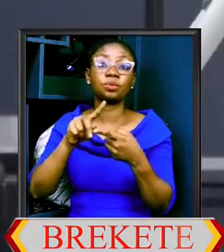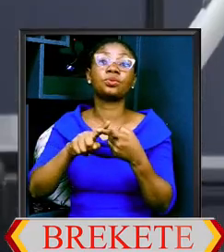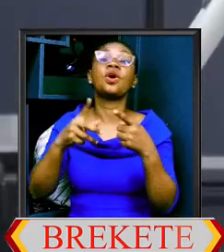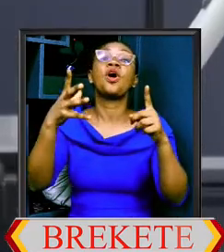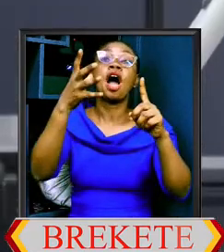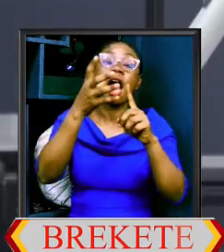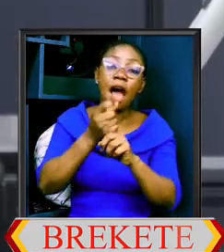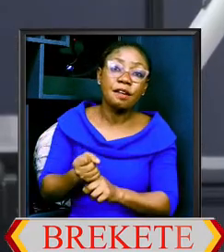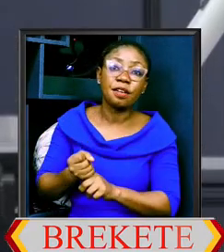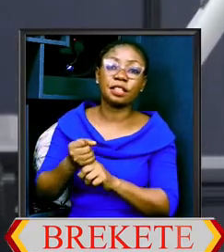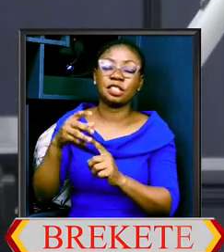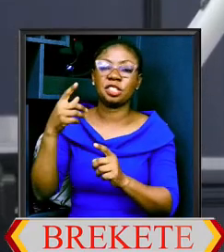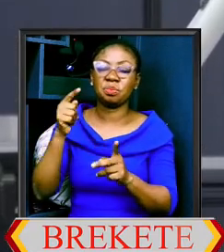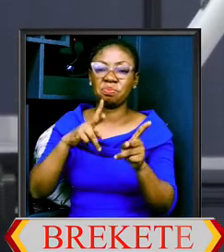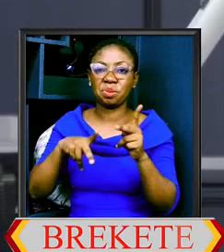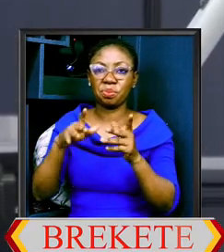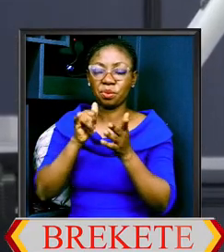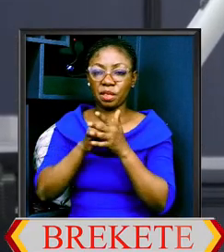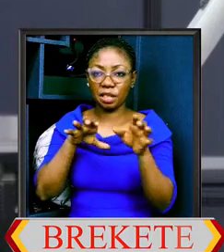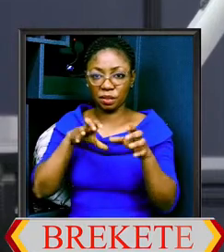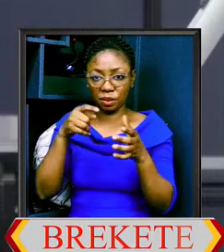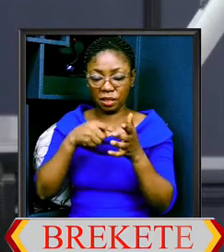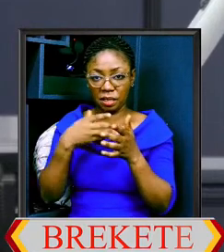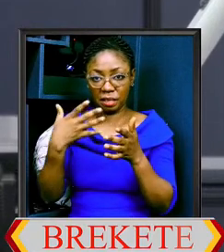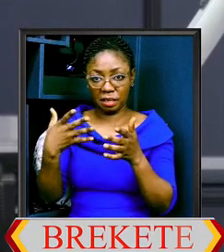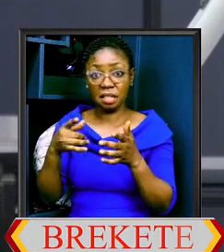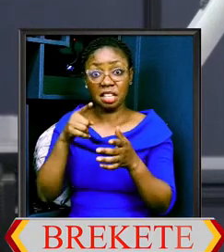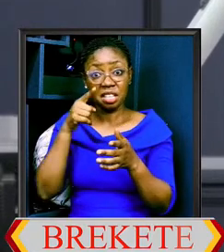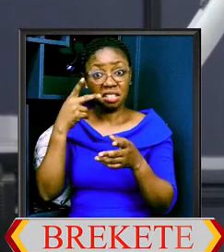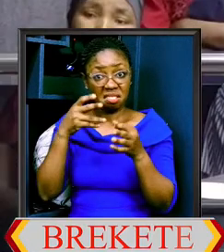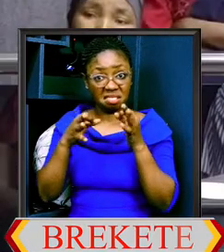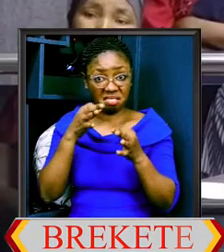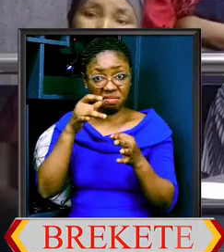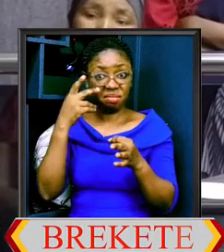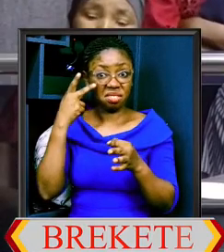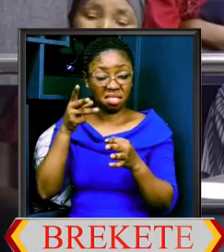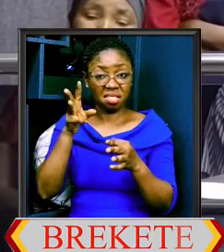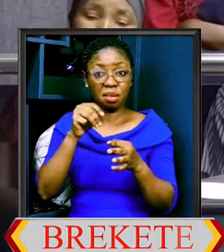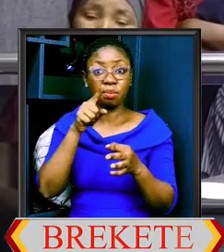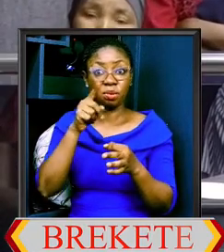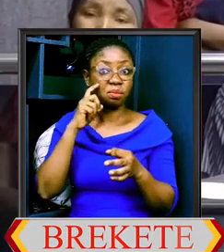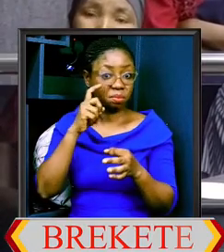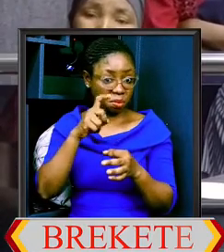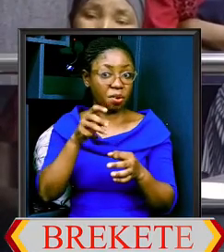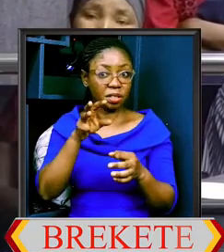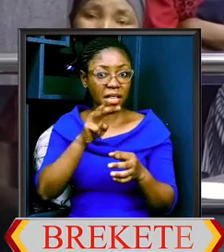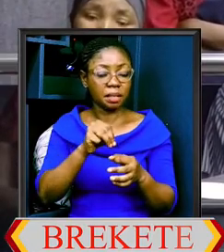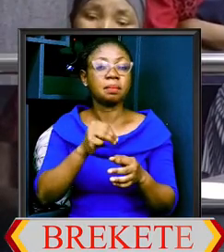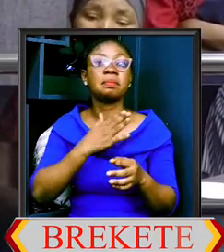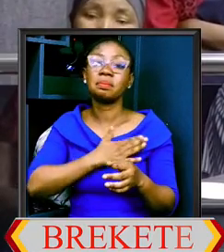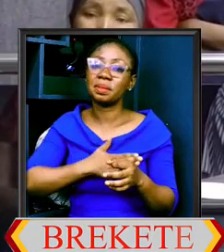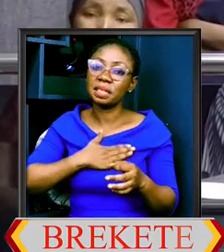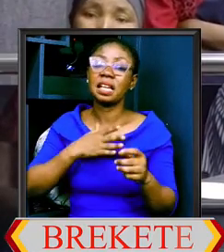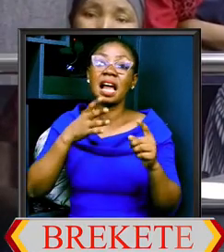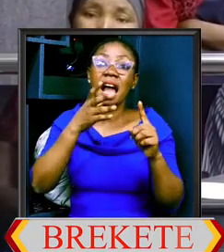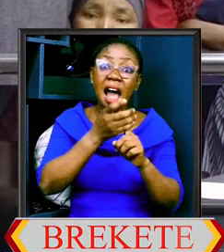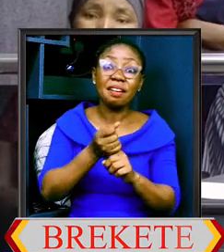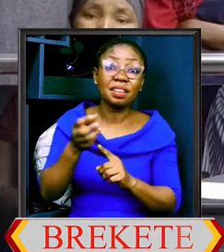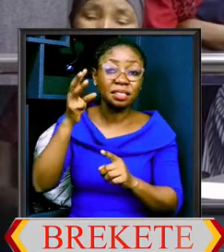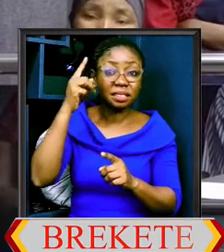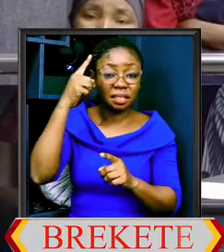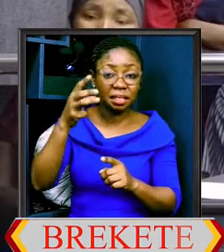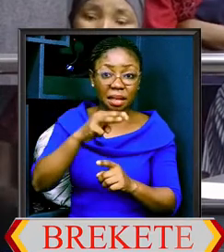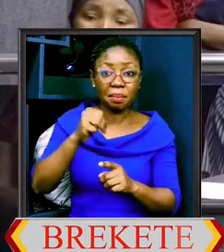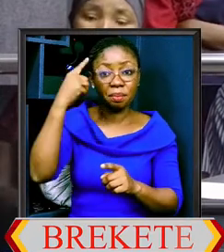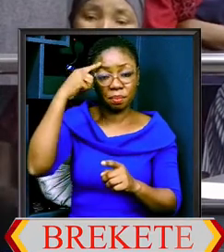this thing. Shebi, if you see them, you go recognize them. Yes, simple. May they arrest them because then they listen to